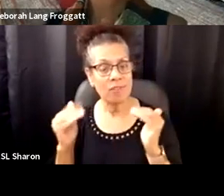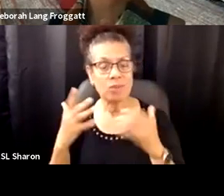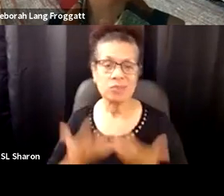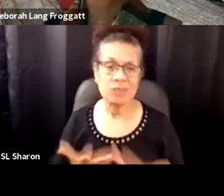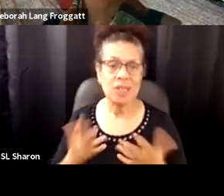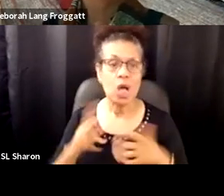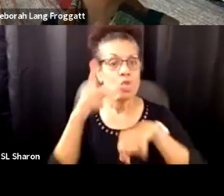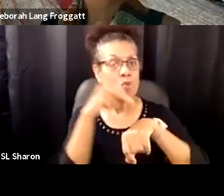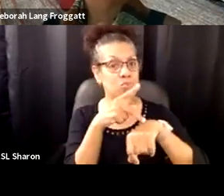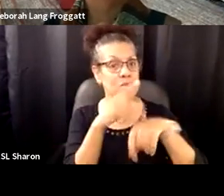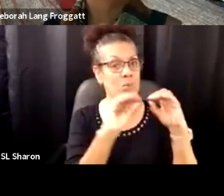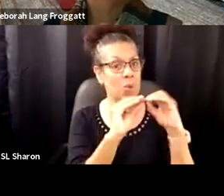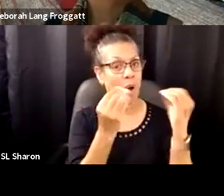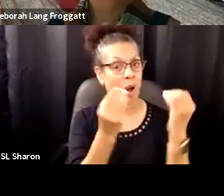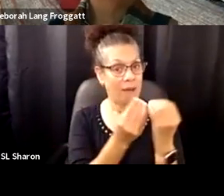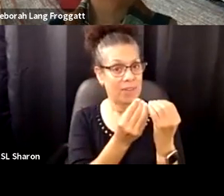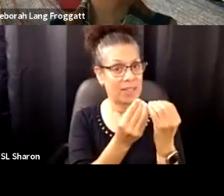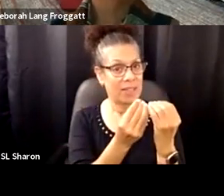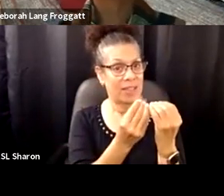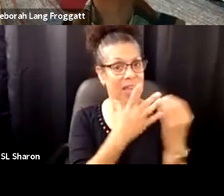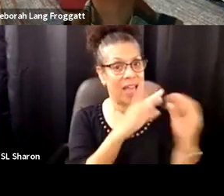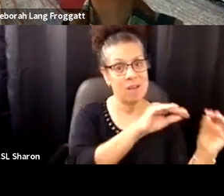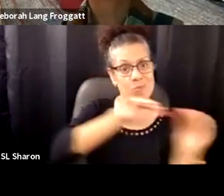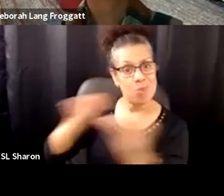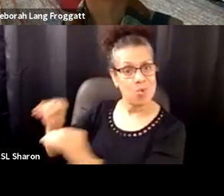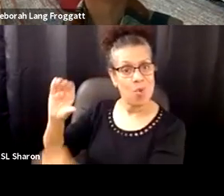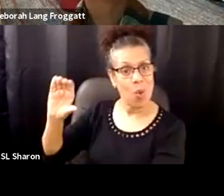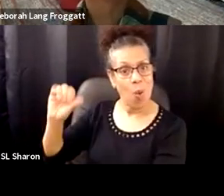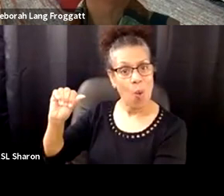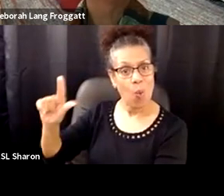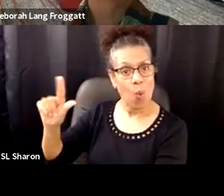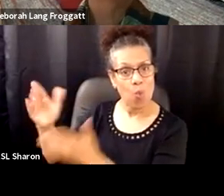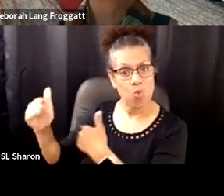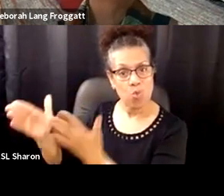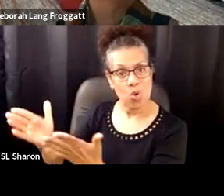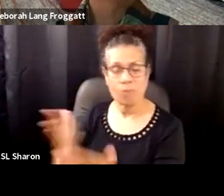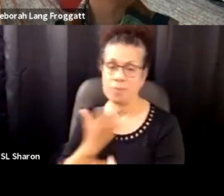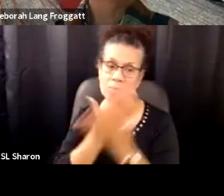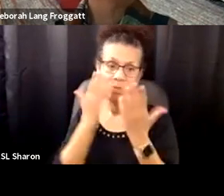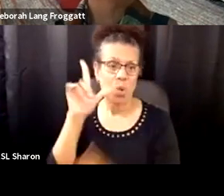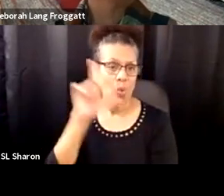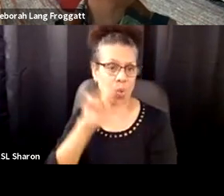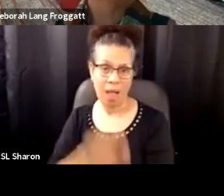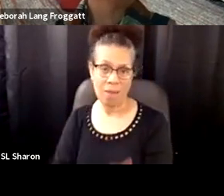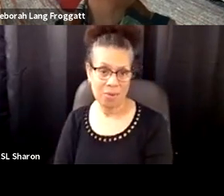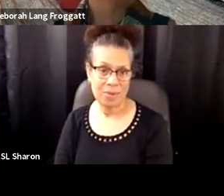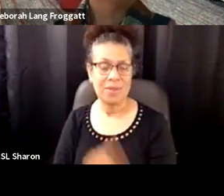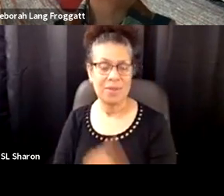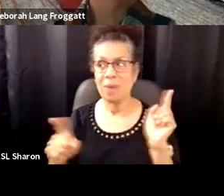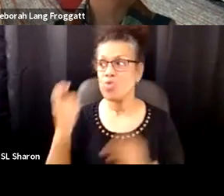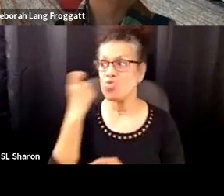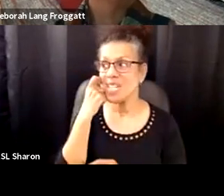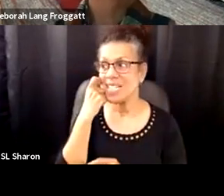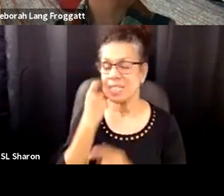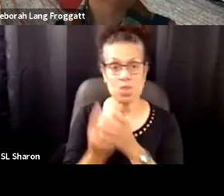principal's office and put her in the cold room and then they did not have a library but then this past spring we